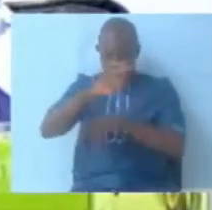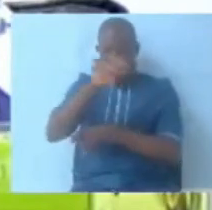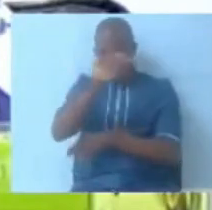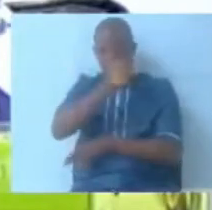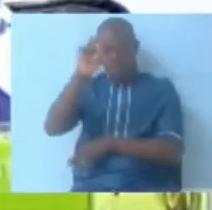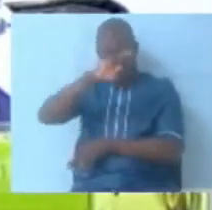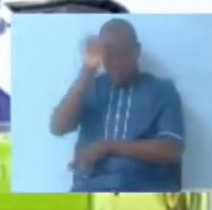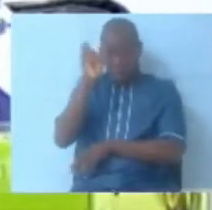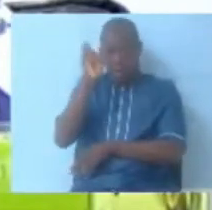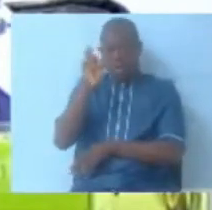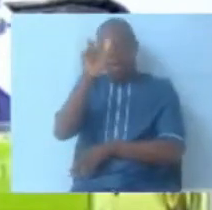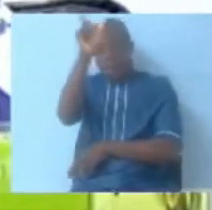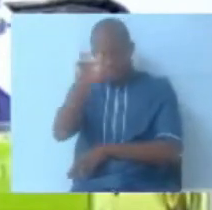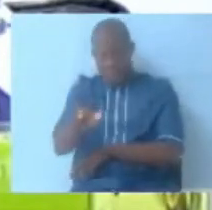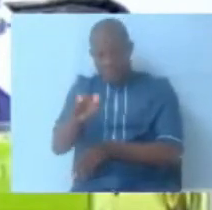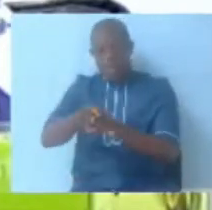events.